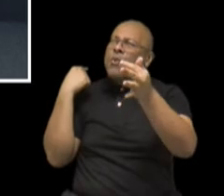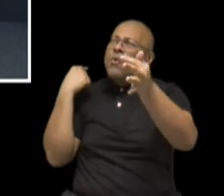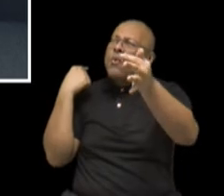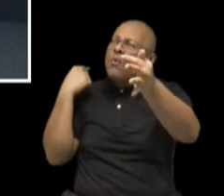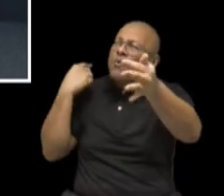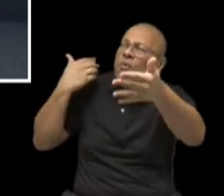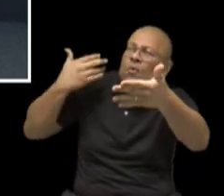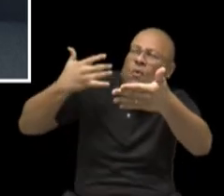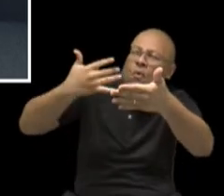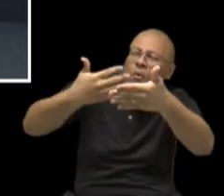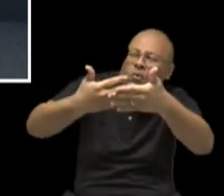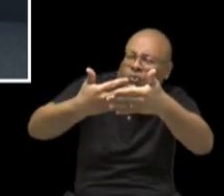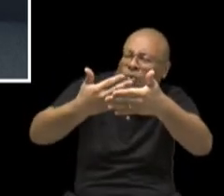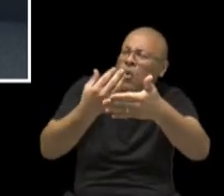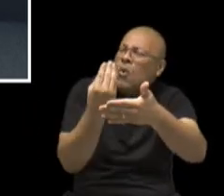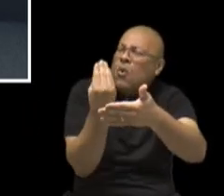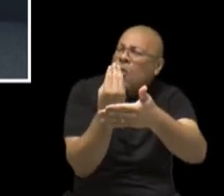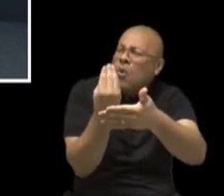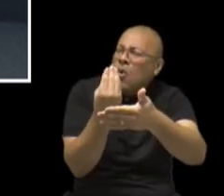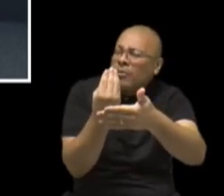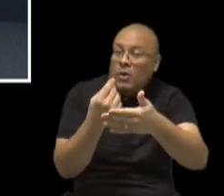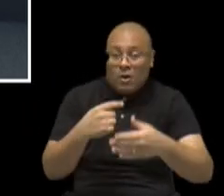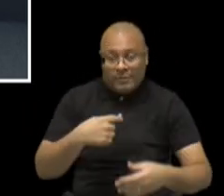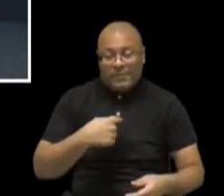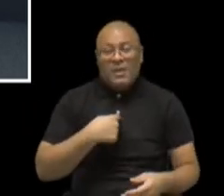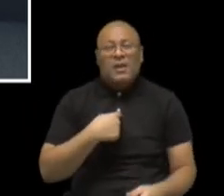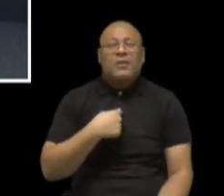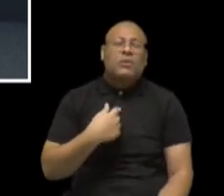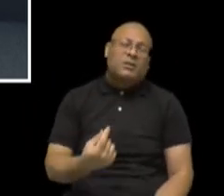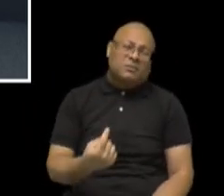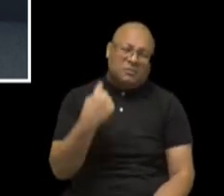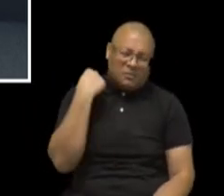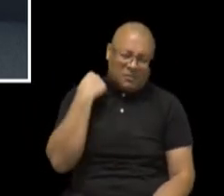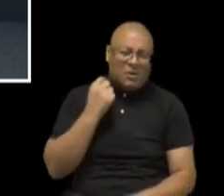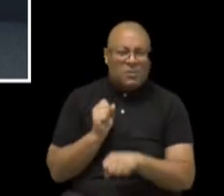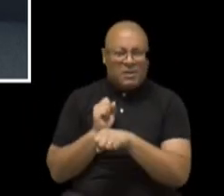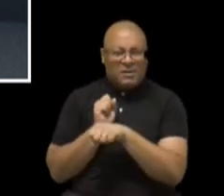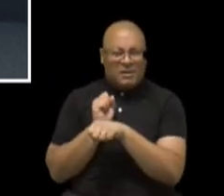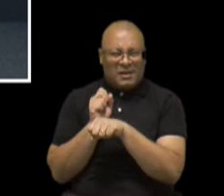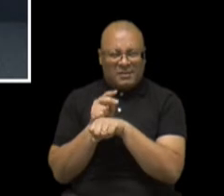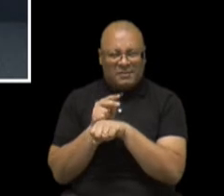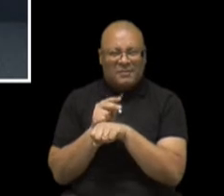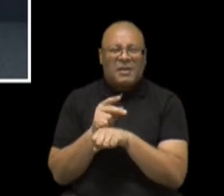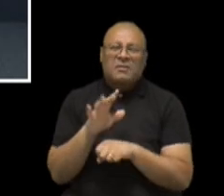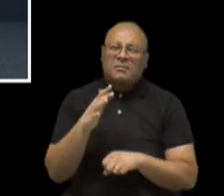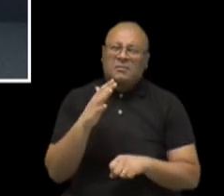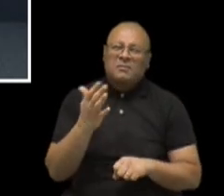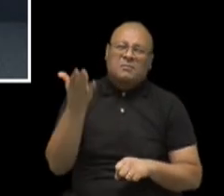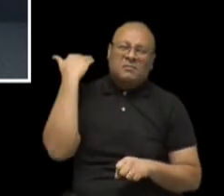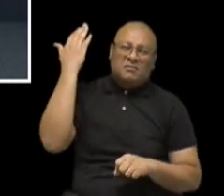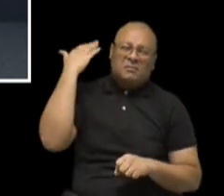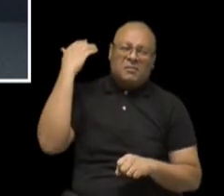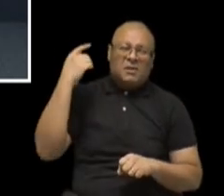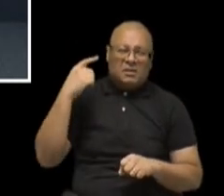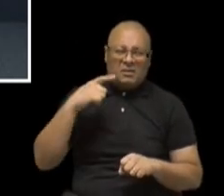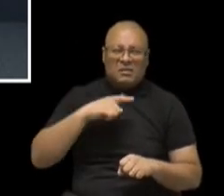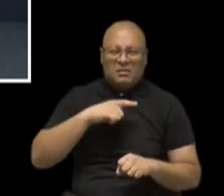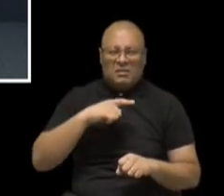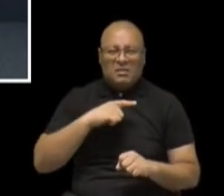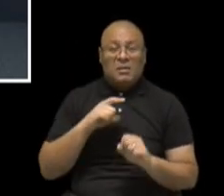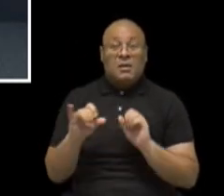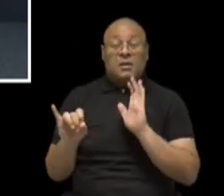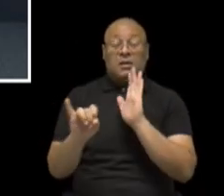So when I was handed over MMissoni to kind of reinvent, to give an